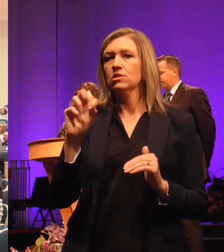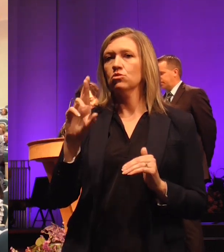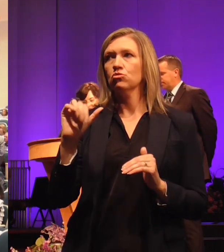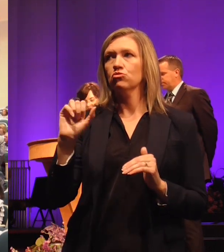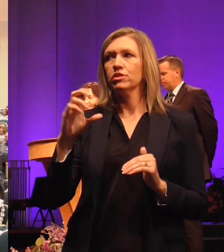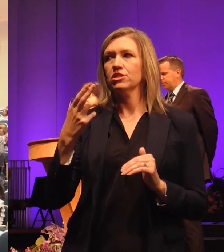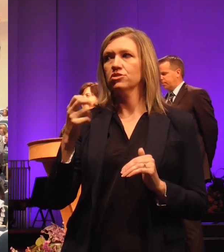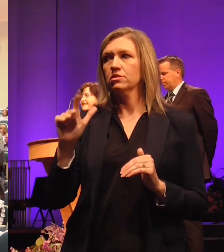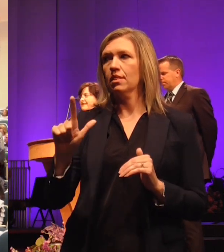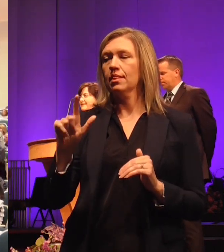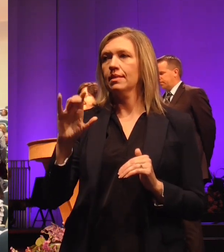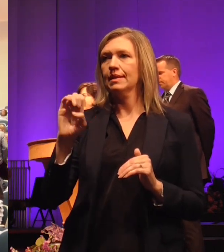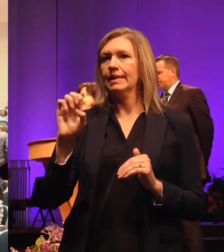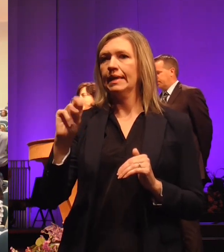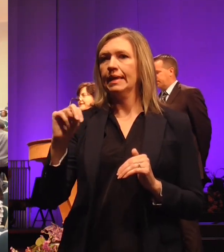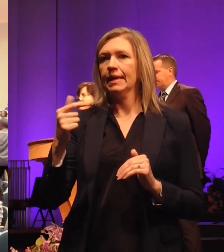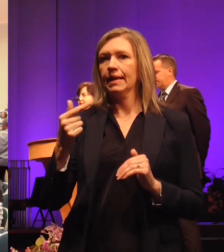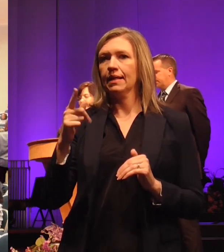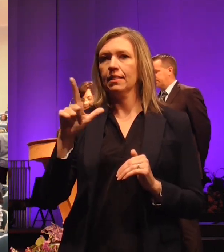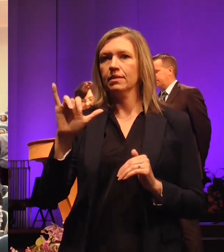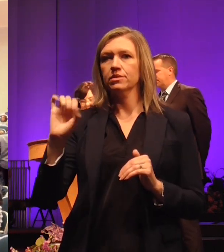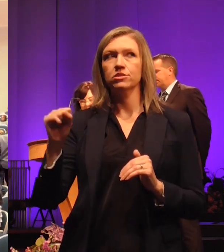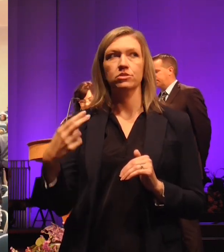Rachel English,